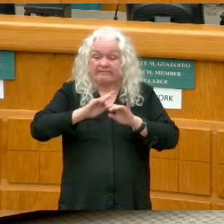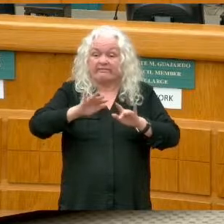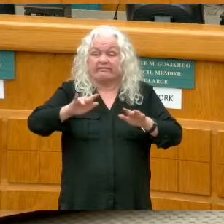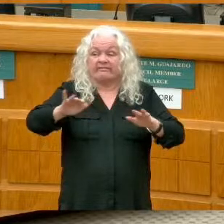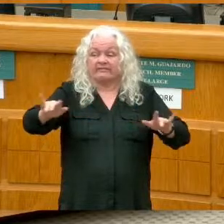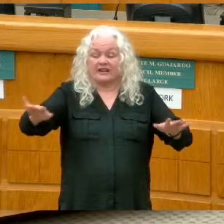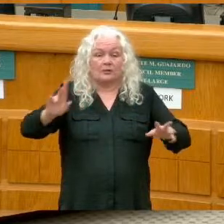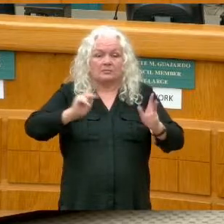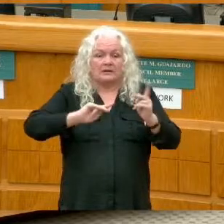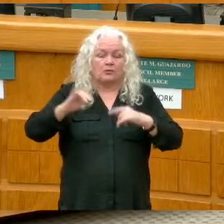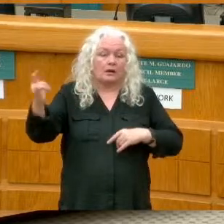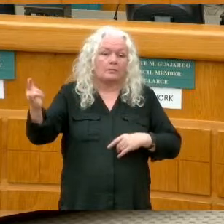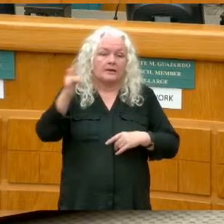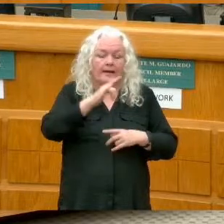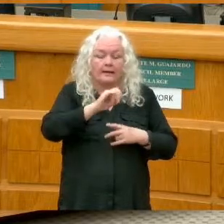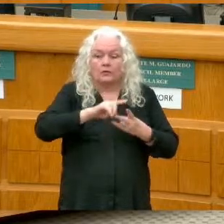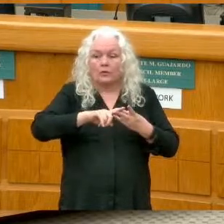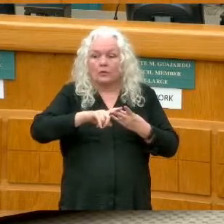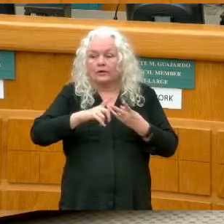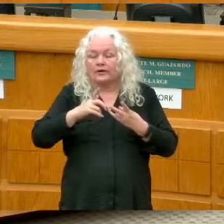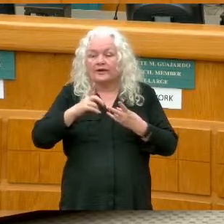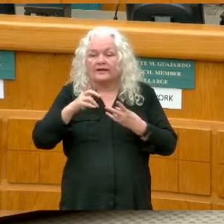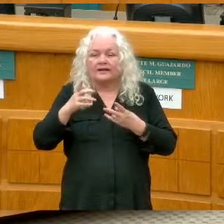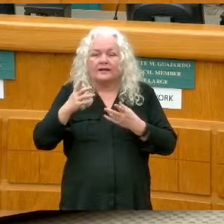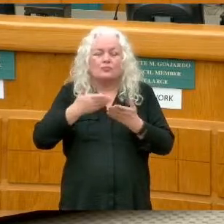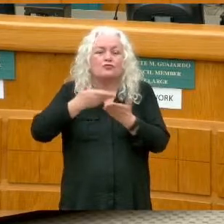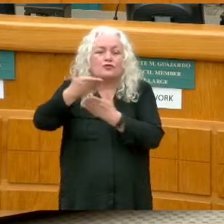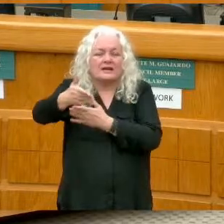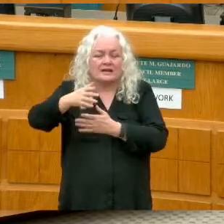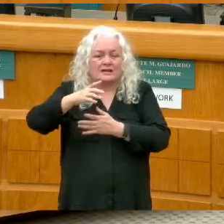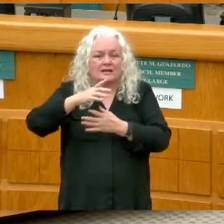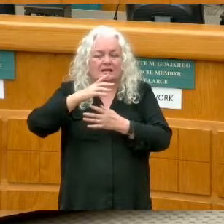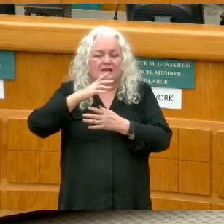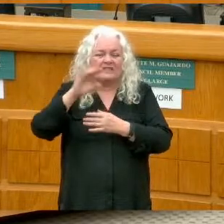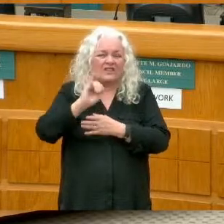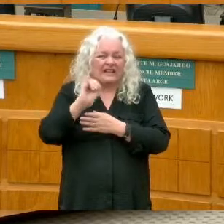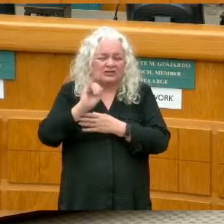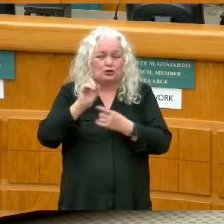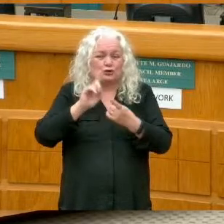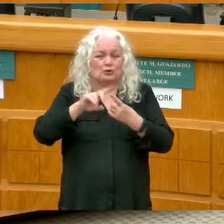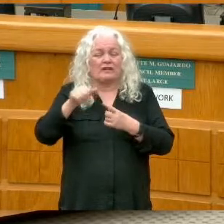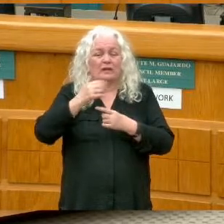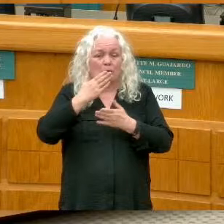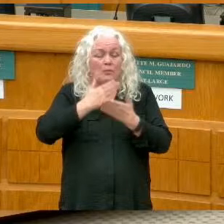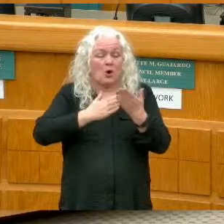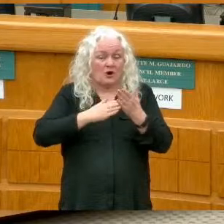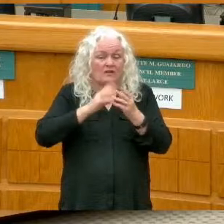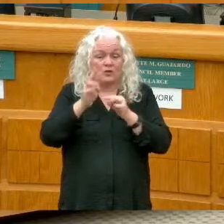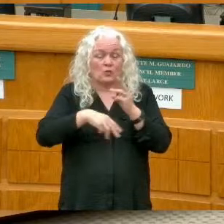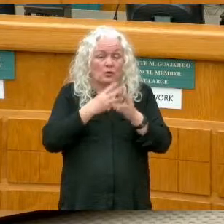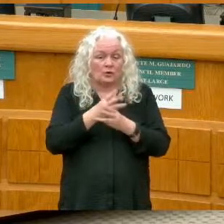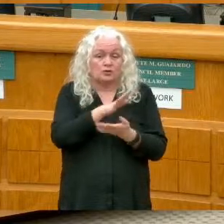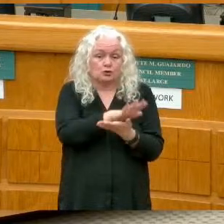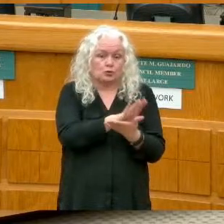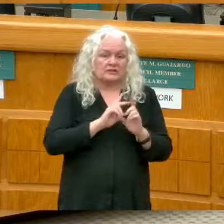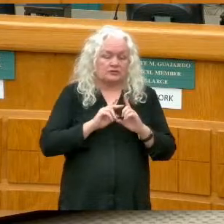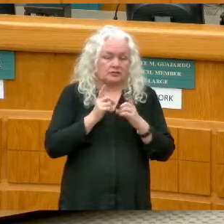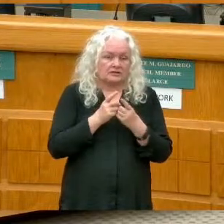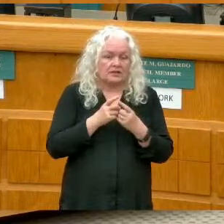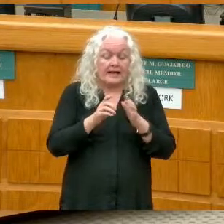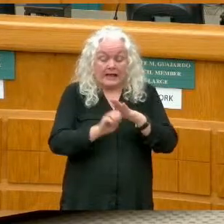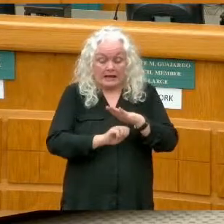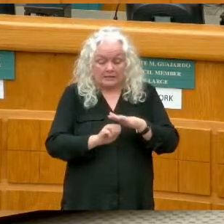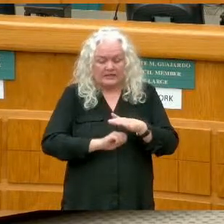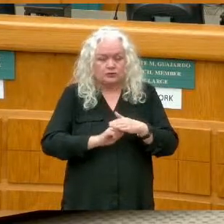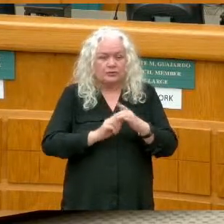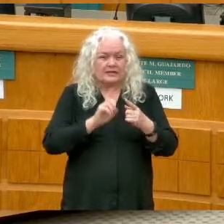on a plane trip and also take infections to another part of the world. School districts, I'm talking about